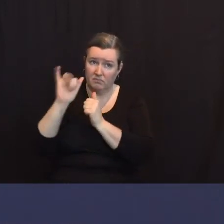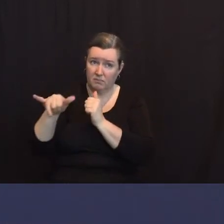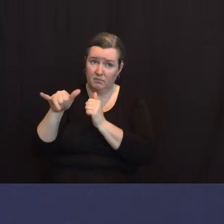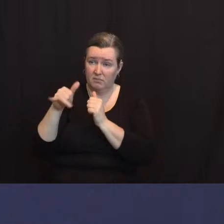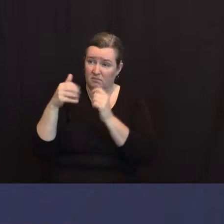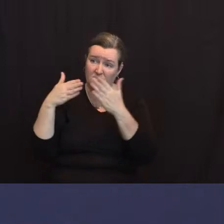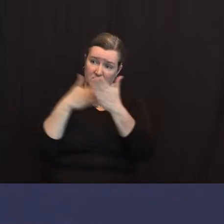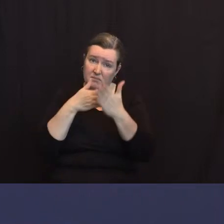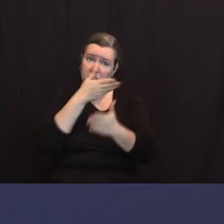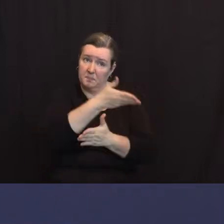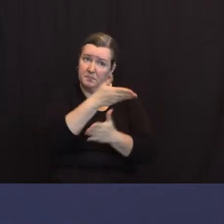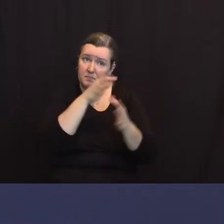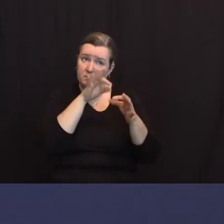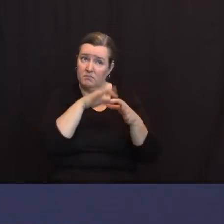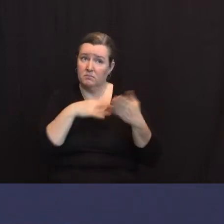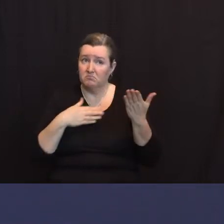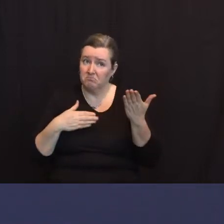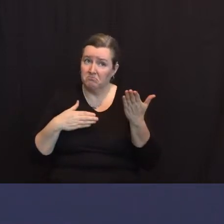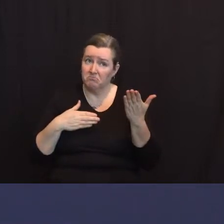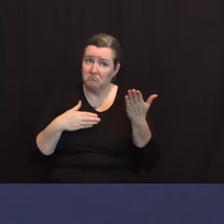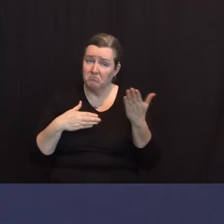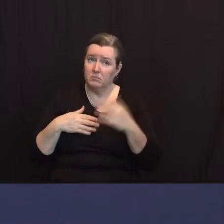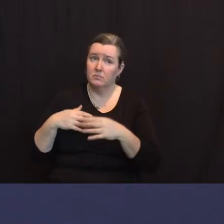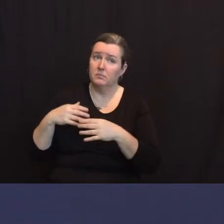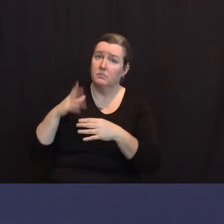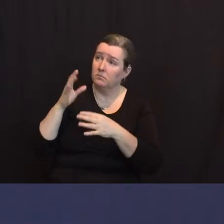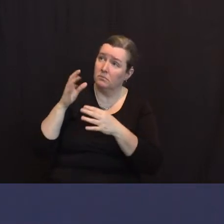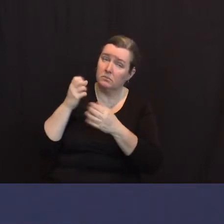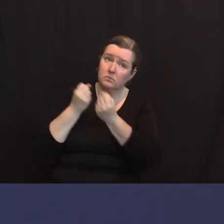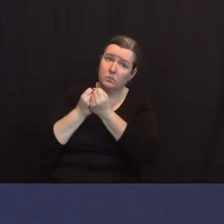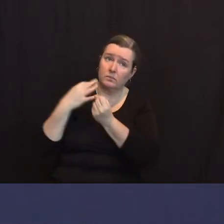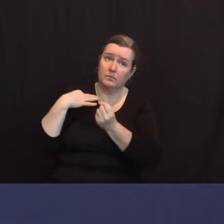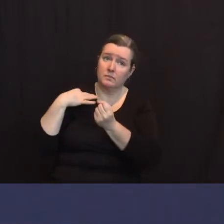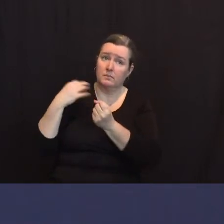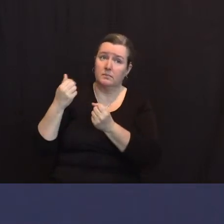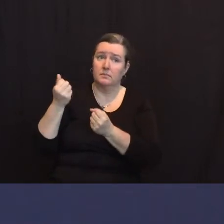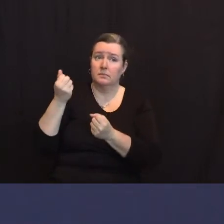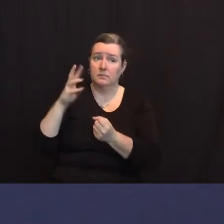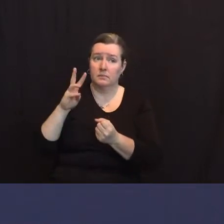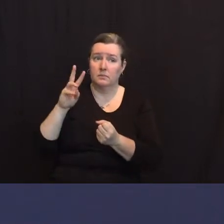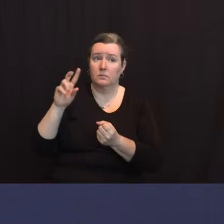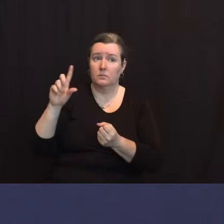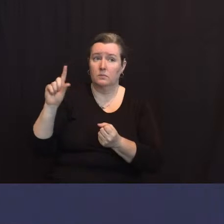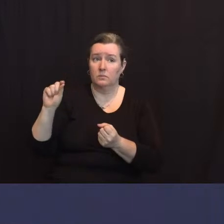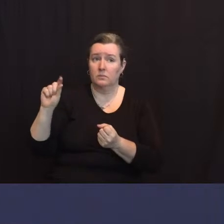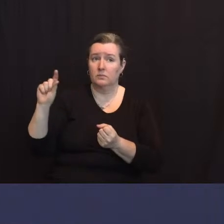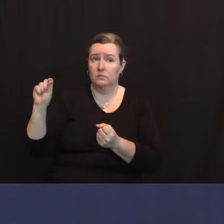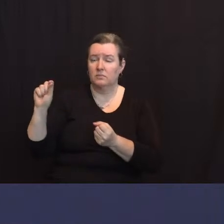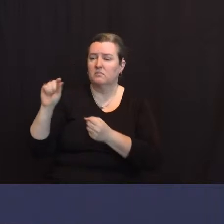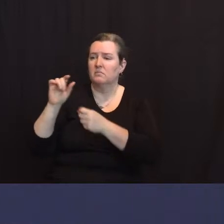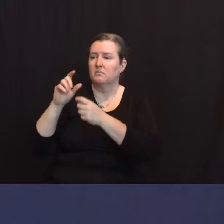16, 2, and 20, are you willing to make an endorsement in the 37th district,